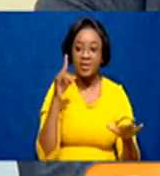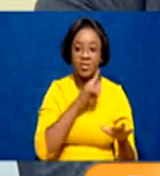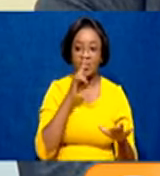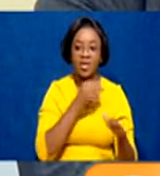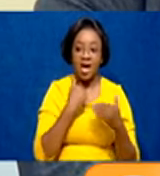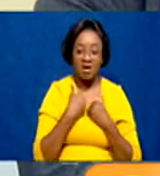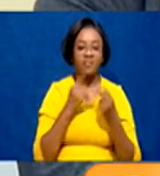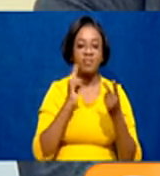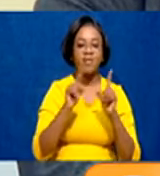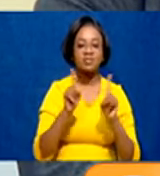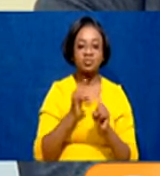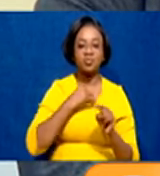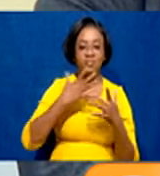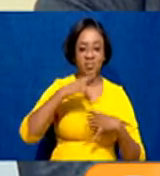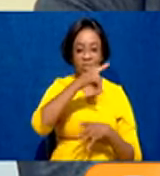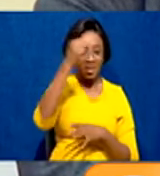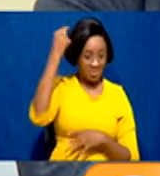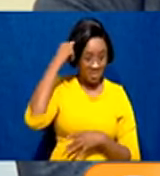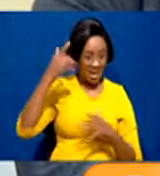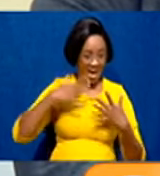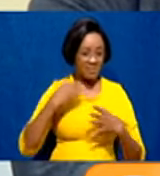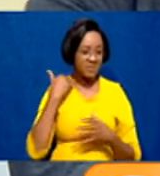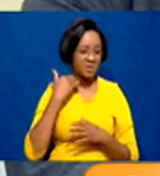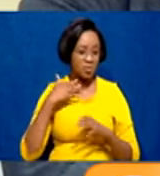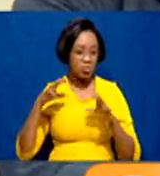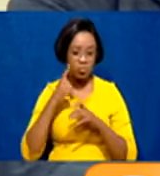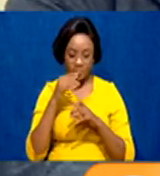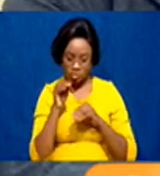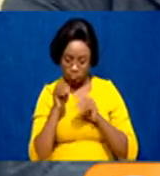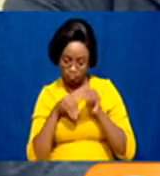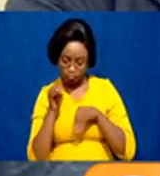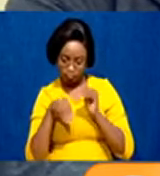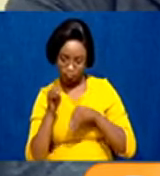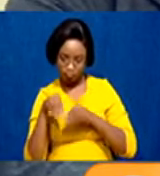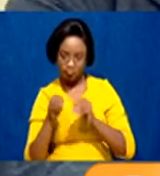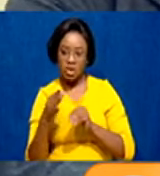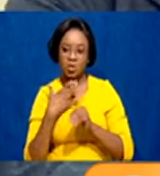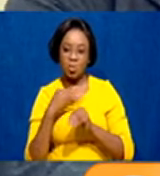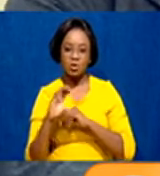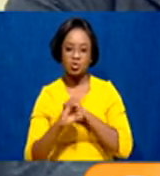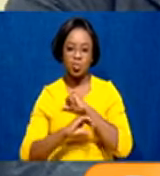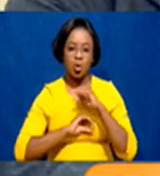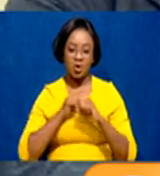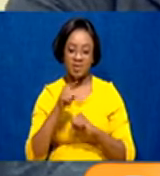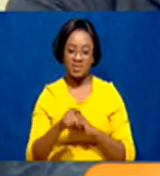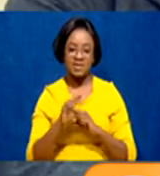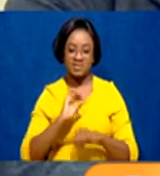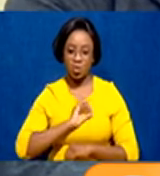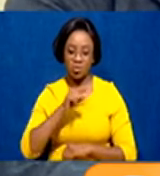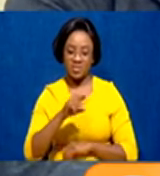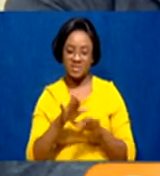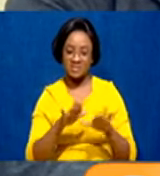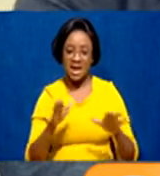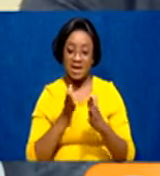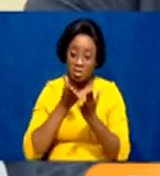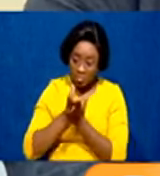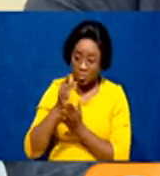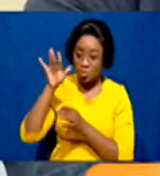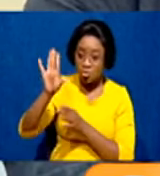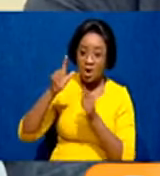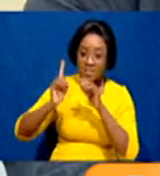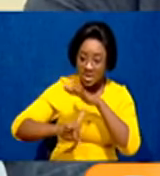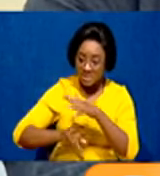father, that there might be cartels across board within yourselves, in the ministries, in the departments. And that